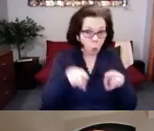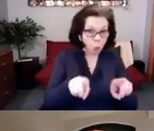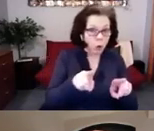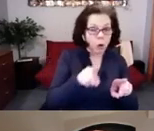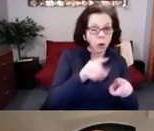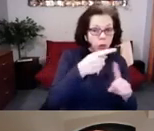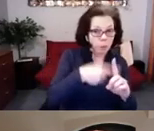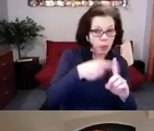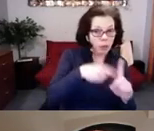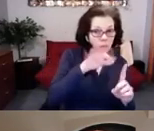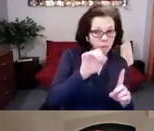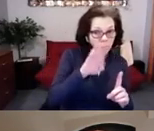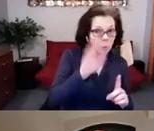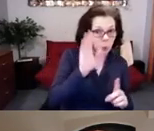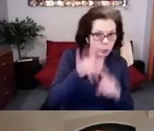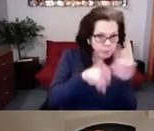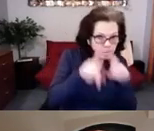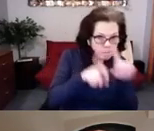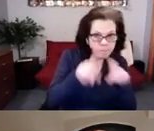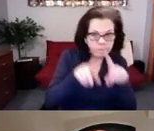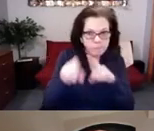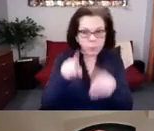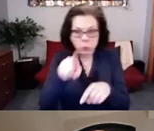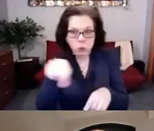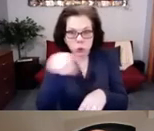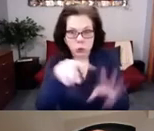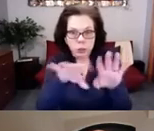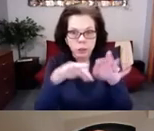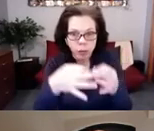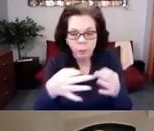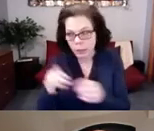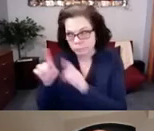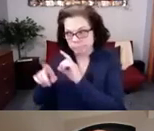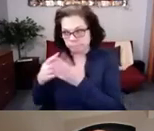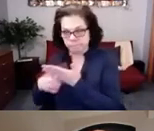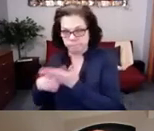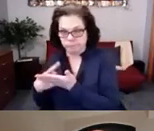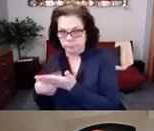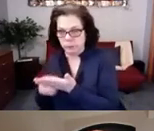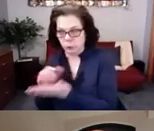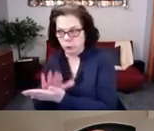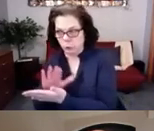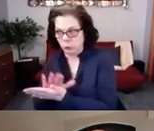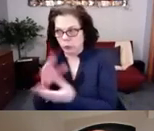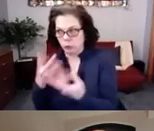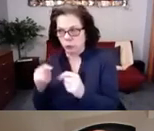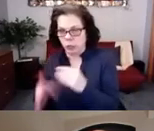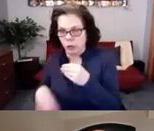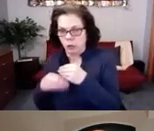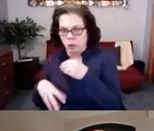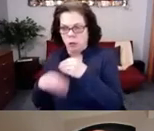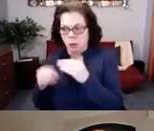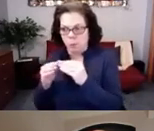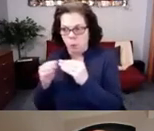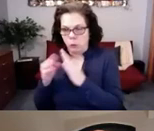surveying U.S. families and working with our schools to build out those plans for expansion of in-person learning for families that